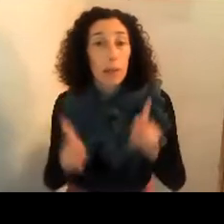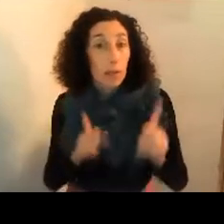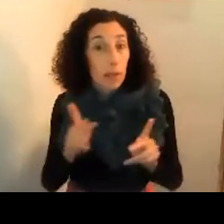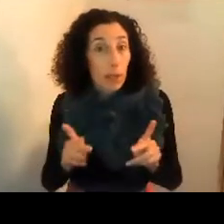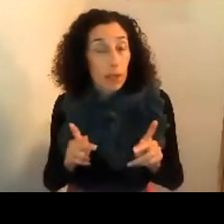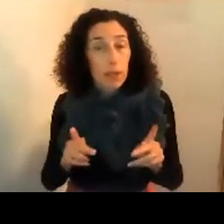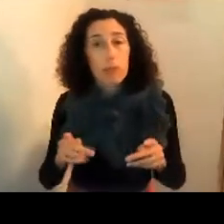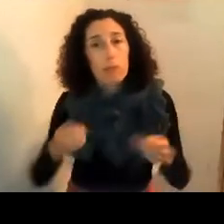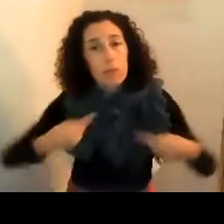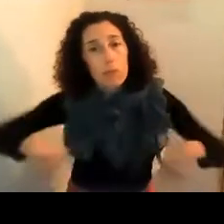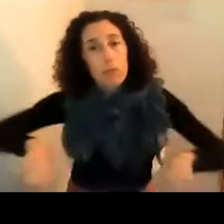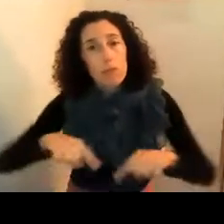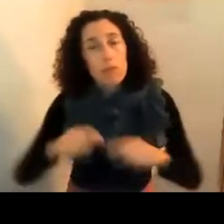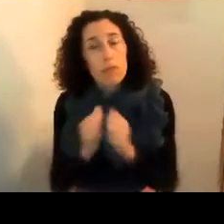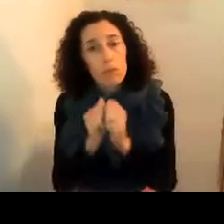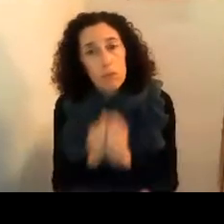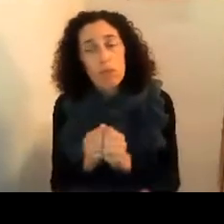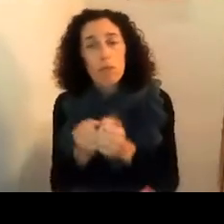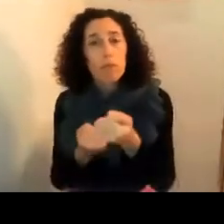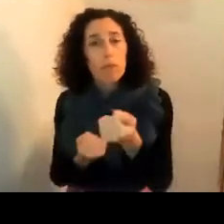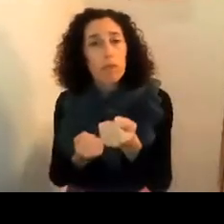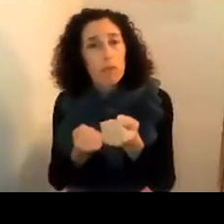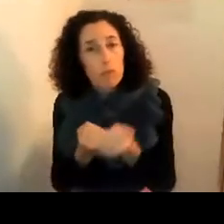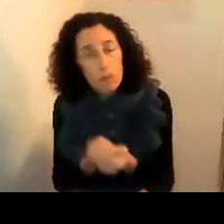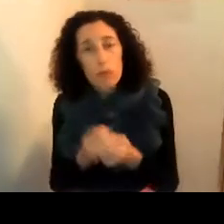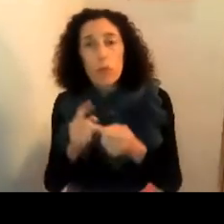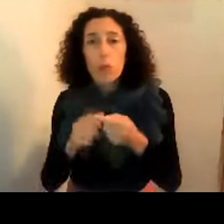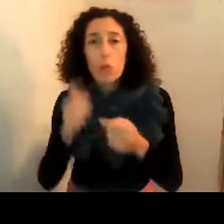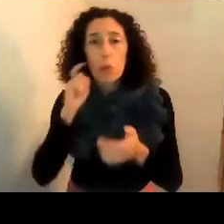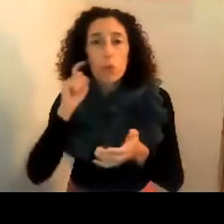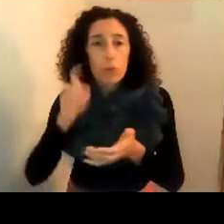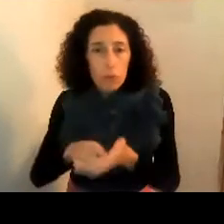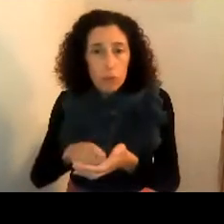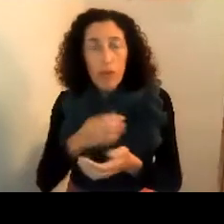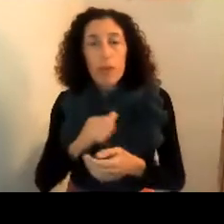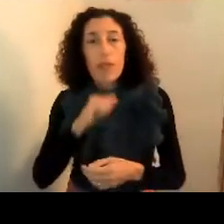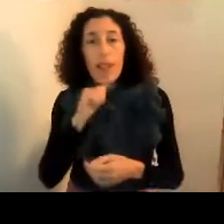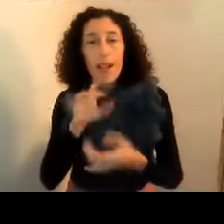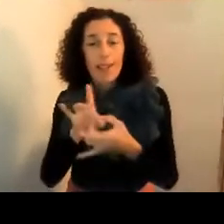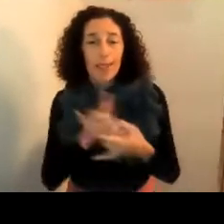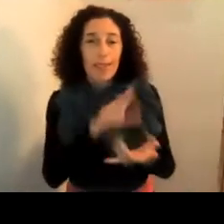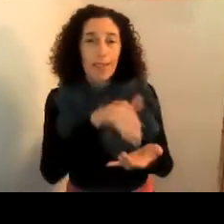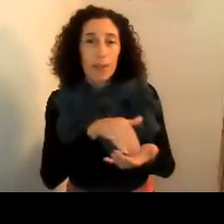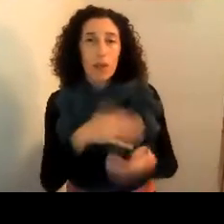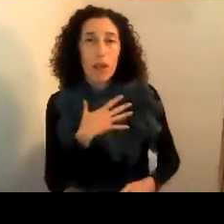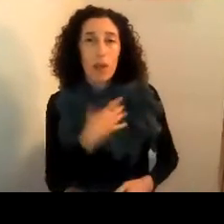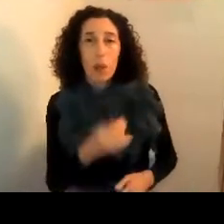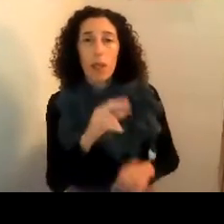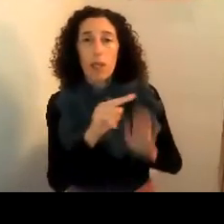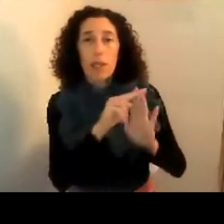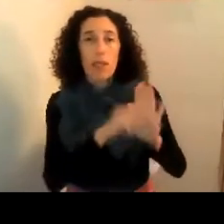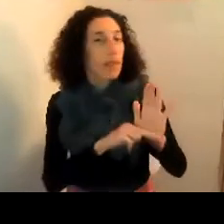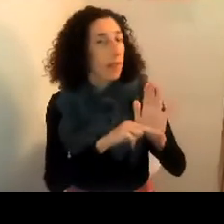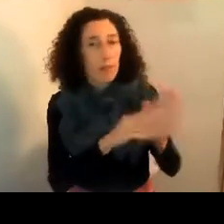challenge, and affirm our own practices in a way that is not centering whiteness. So I'm very much looking forward to doing that tonight and talking to this dynamic